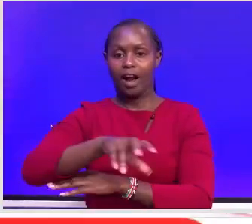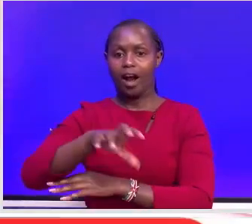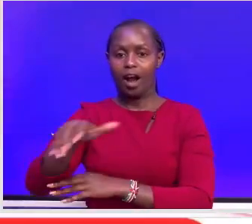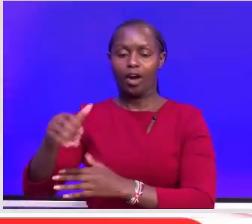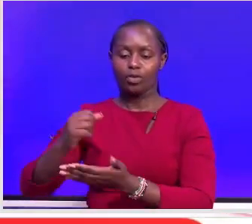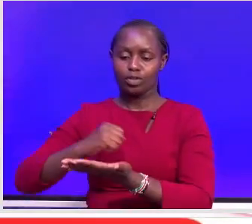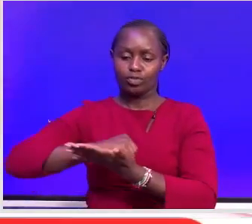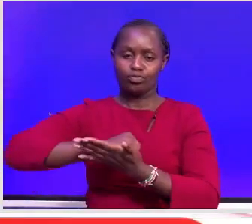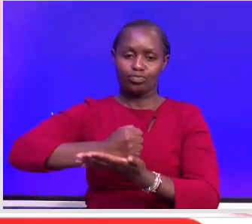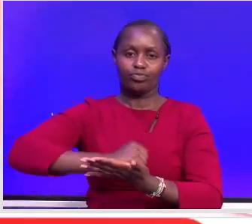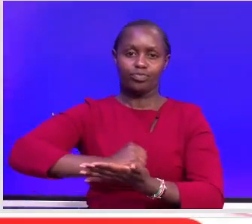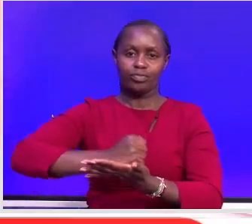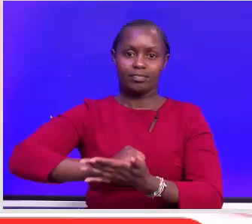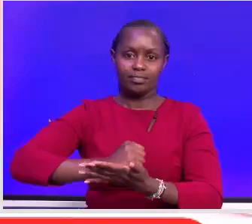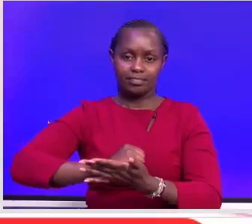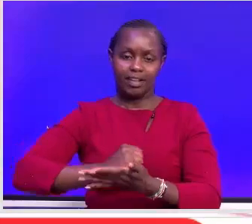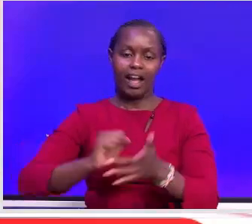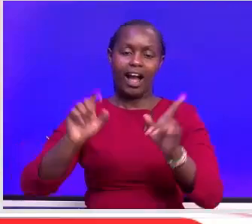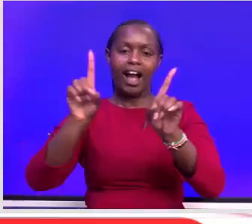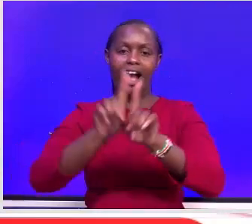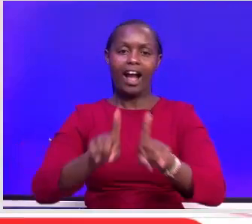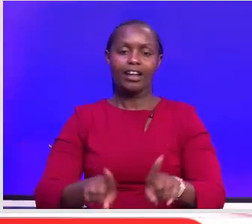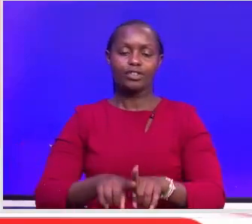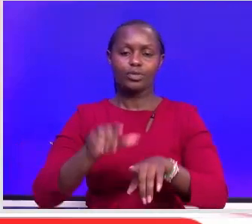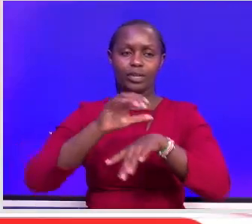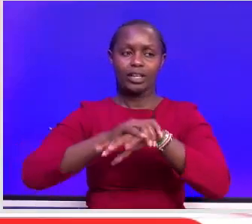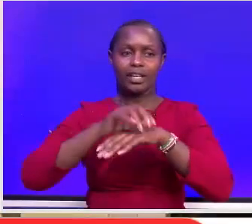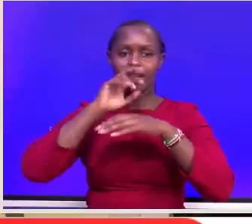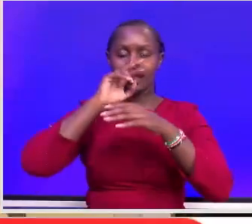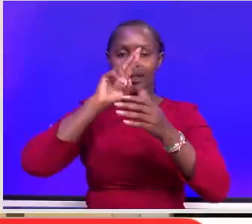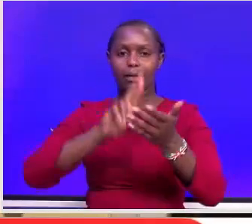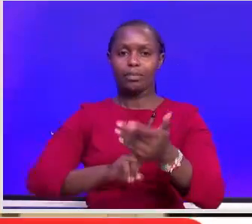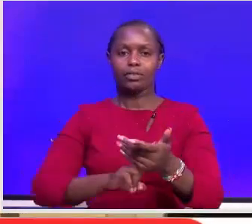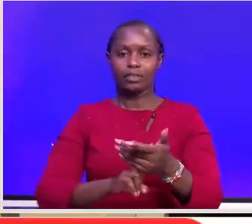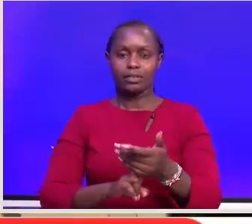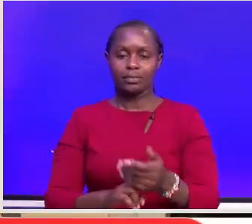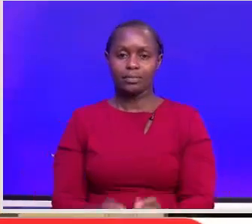personnel records, as Nicholas Mbai now reports.